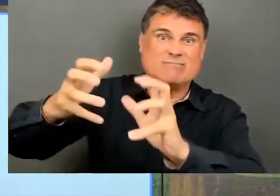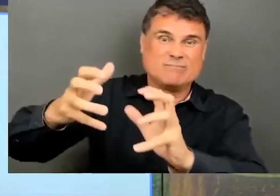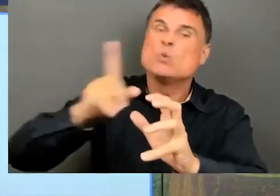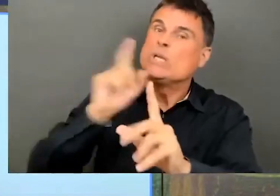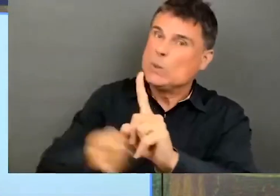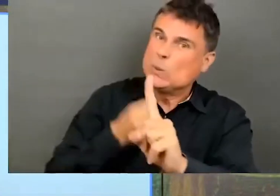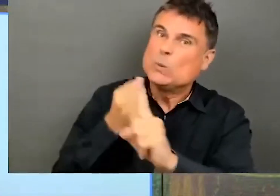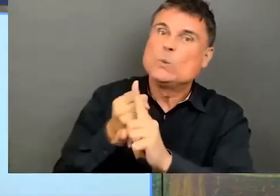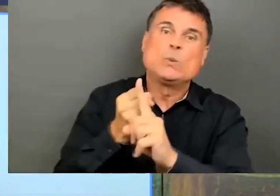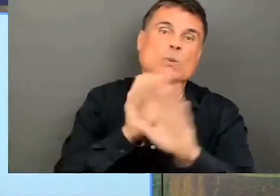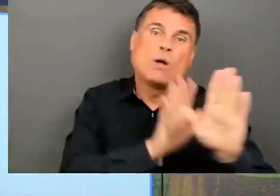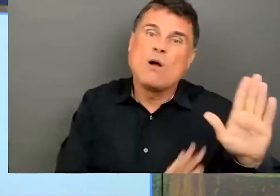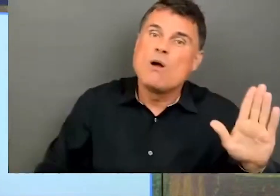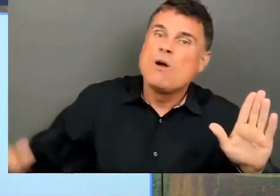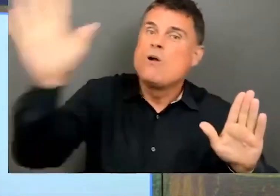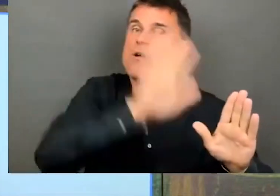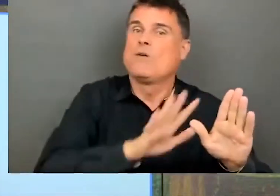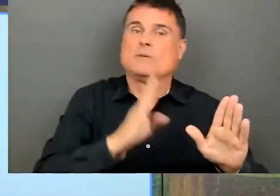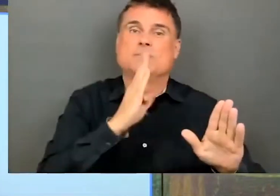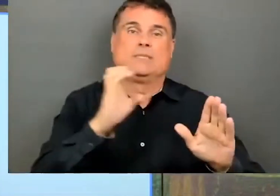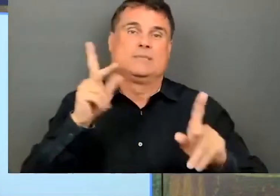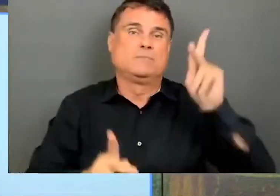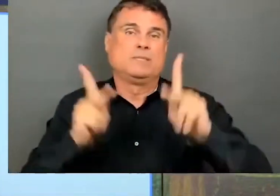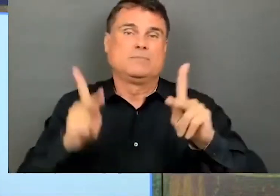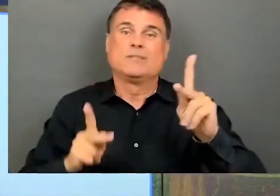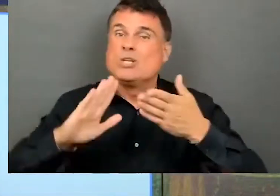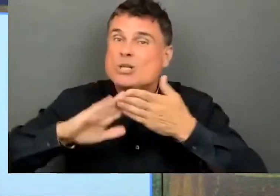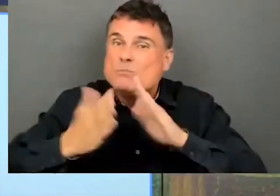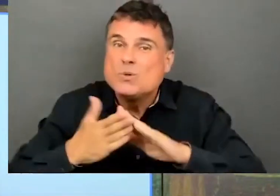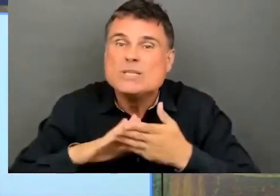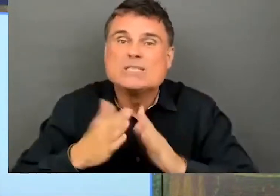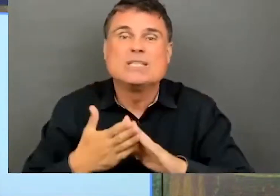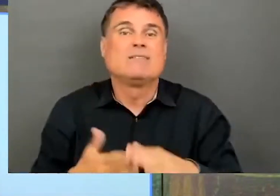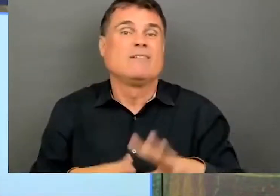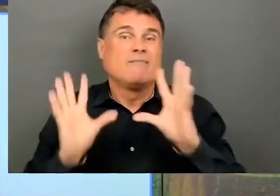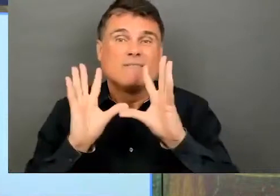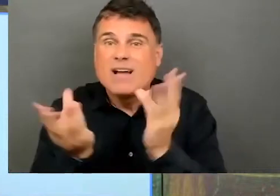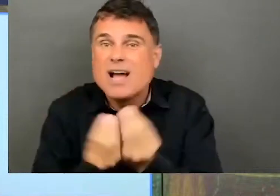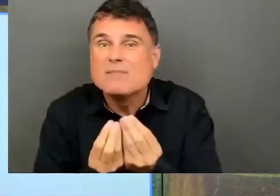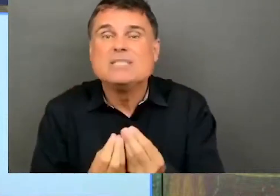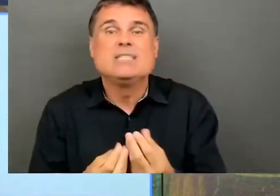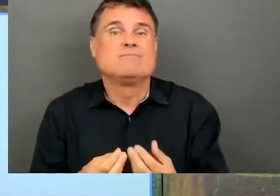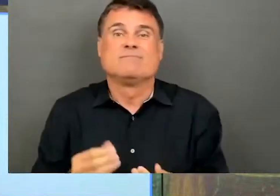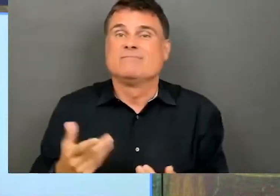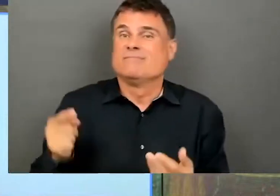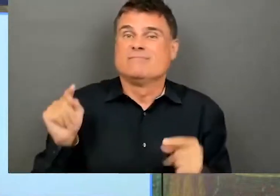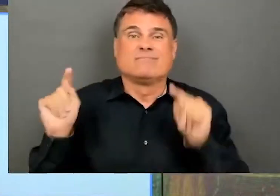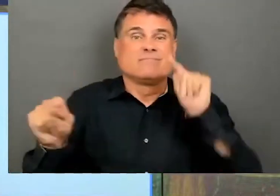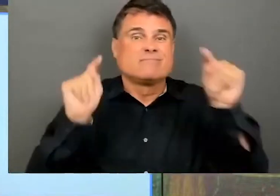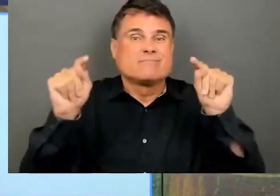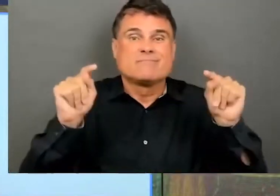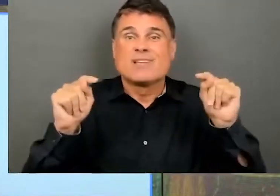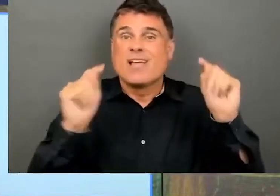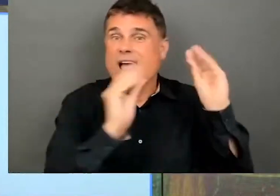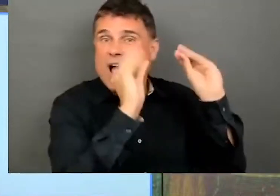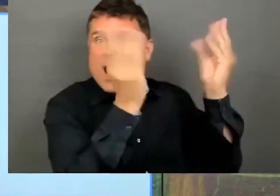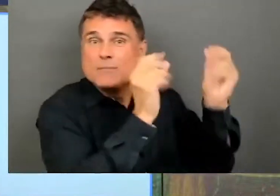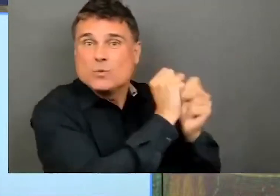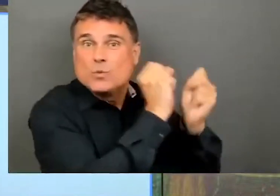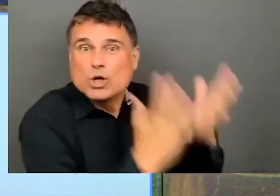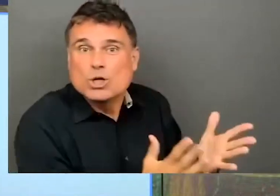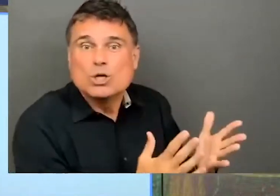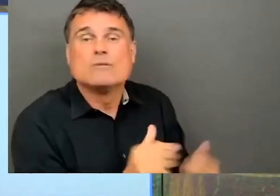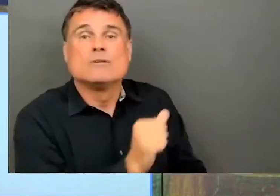our first responders, healthcare providers, and the healthcare system. These actions, which we speak of today,